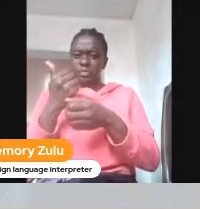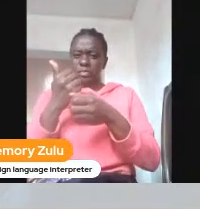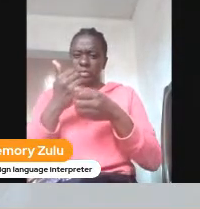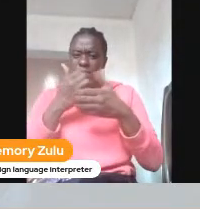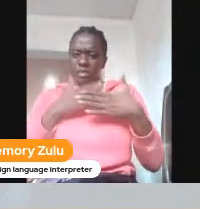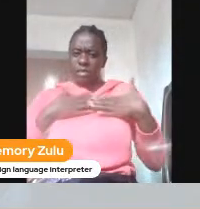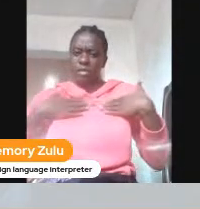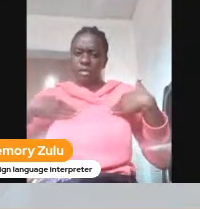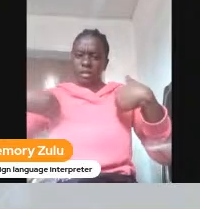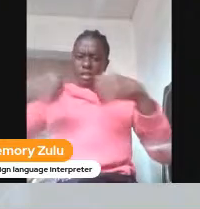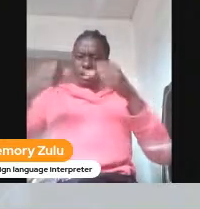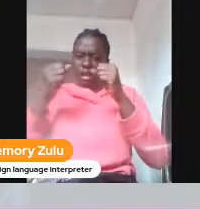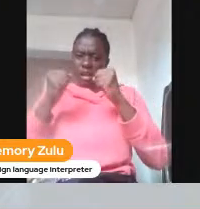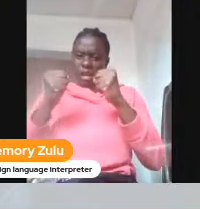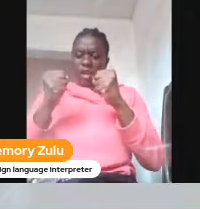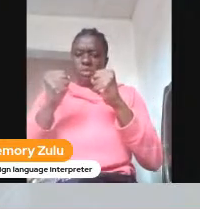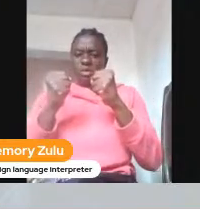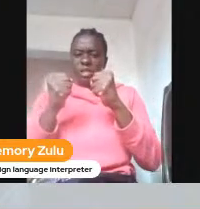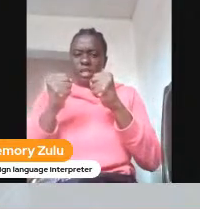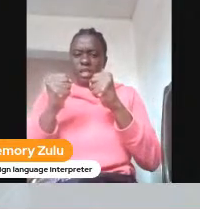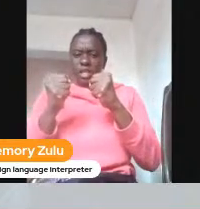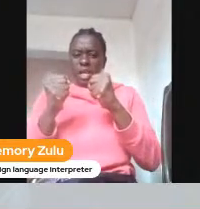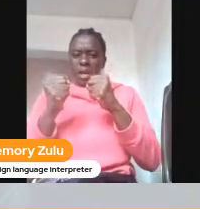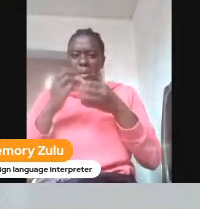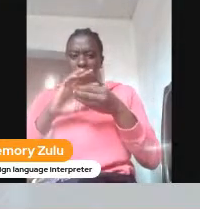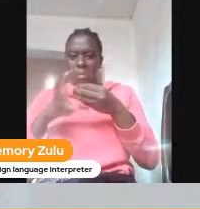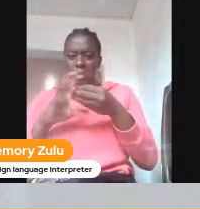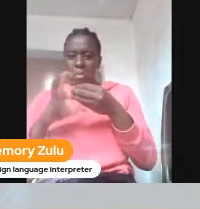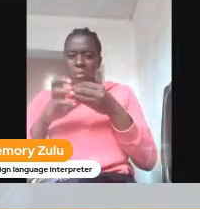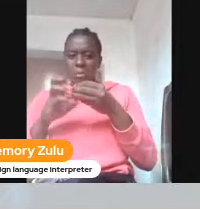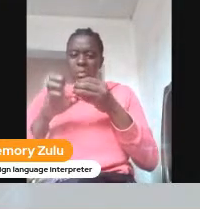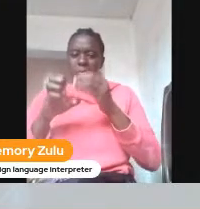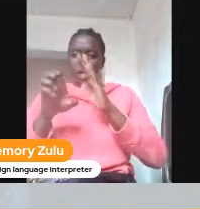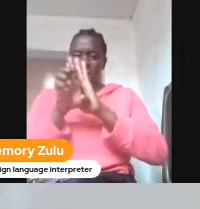lower your immunity, and with that,